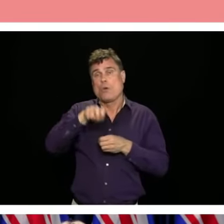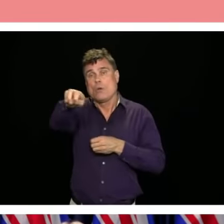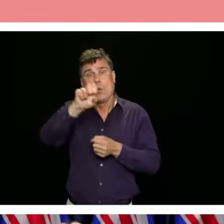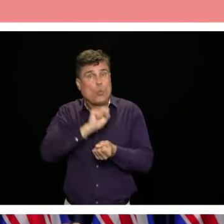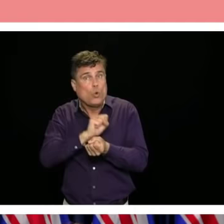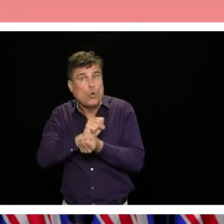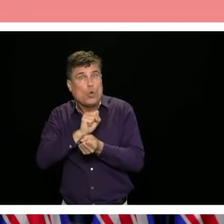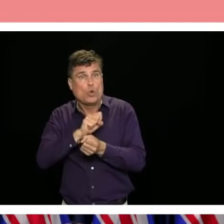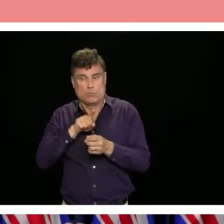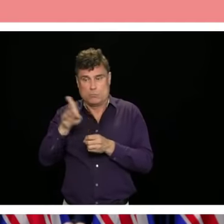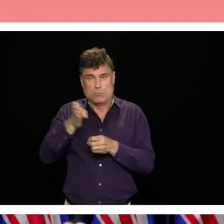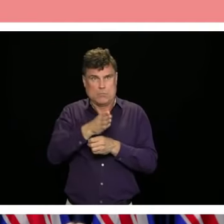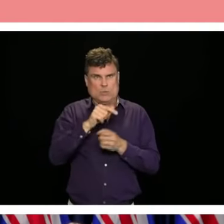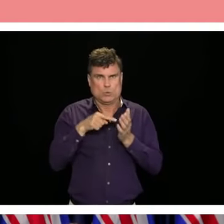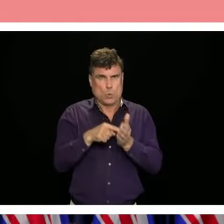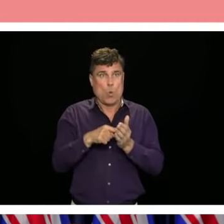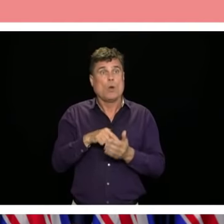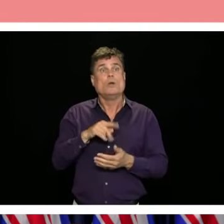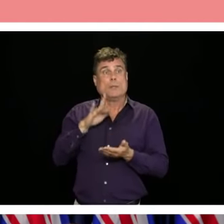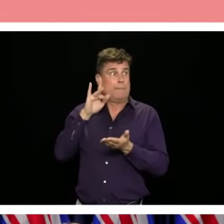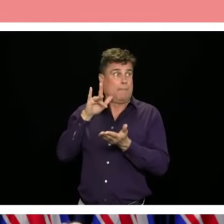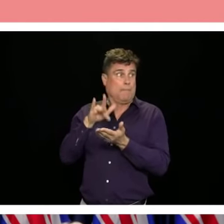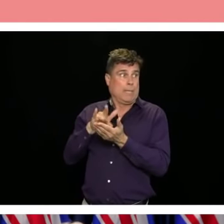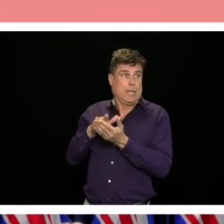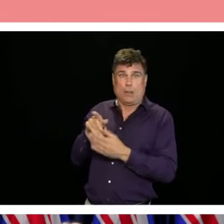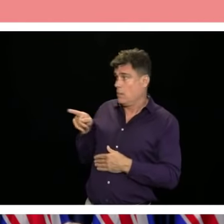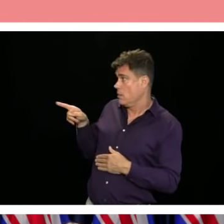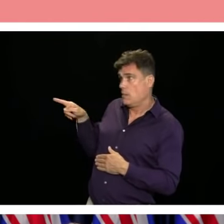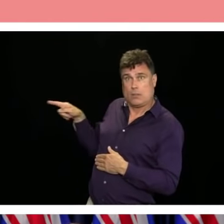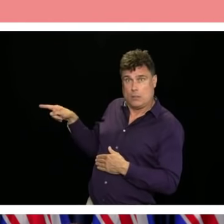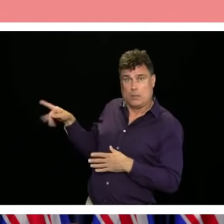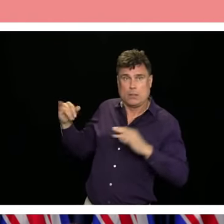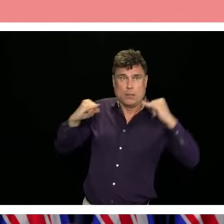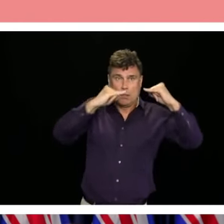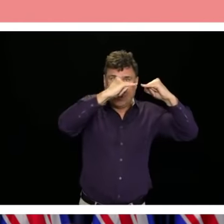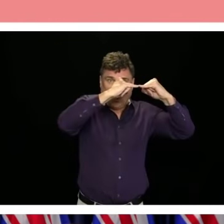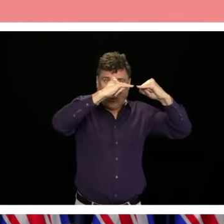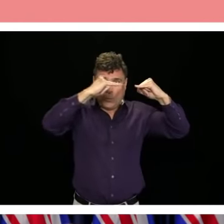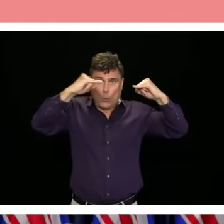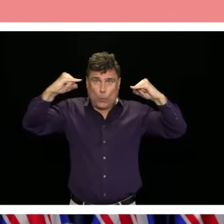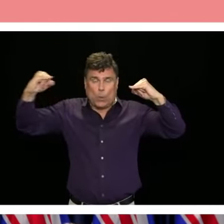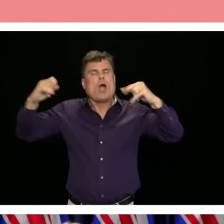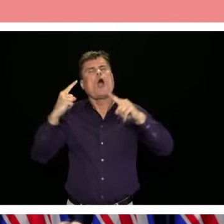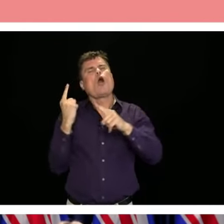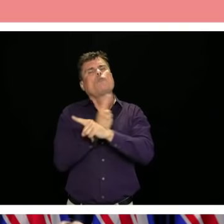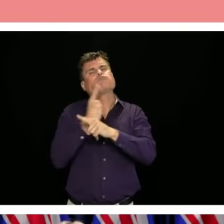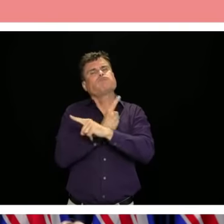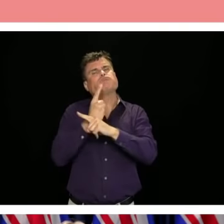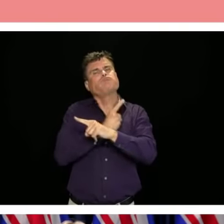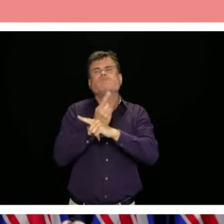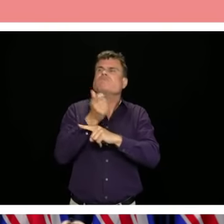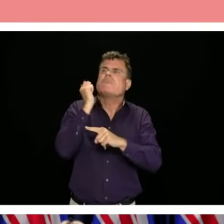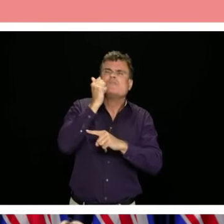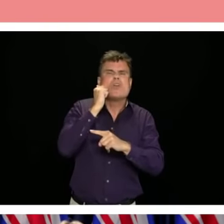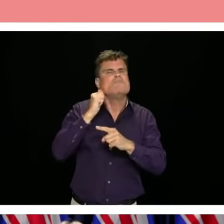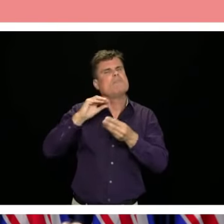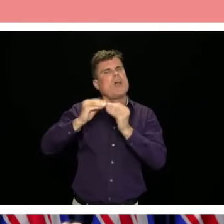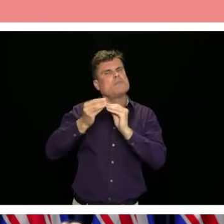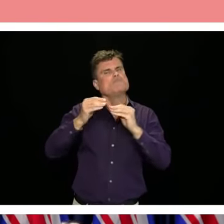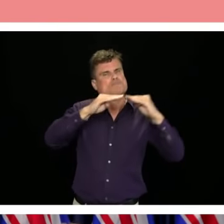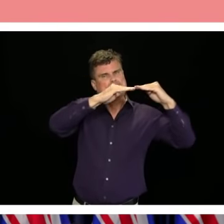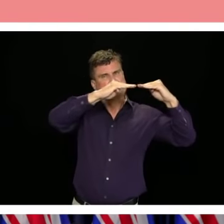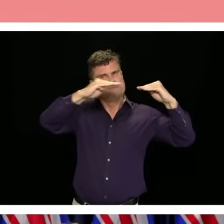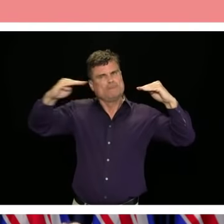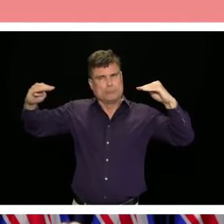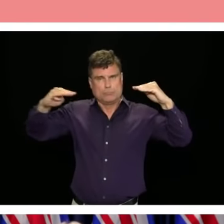been watching and what we will continue to watch as we go through BC's restart. So we have been watching